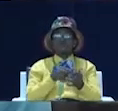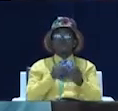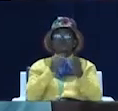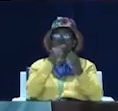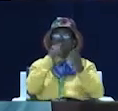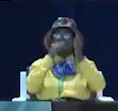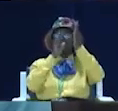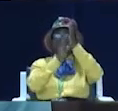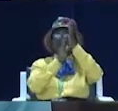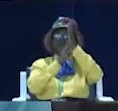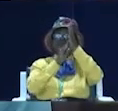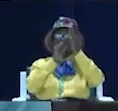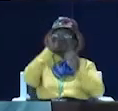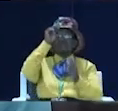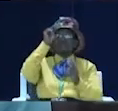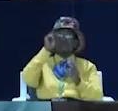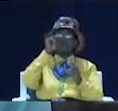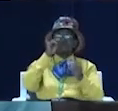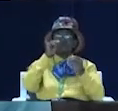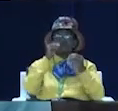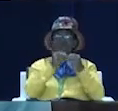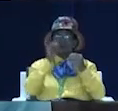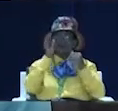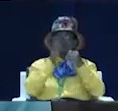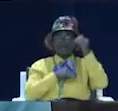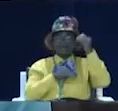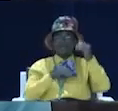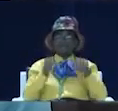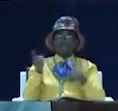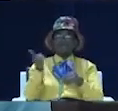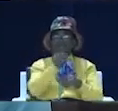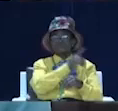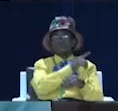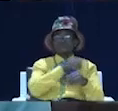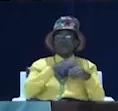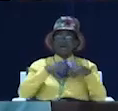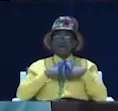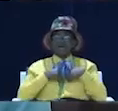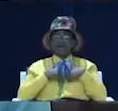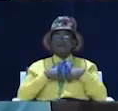Spend quality time praising him.